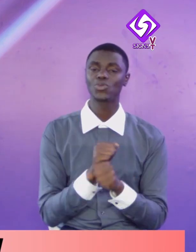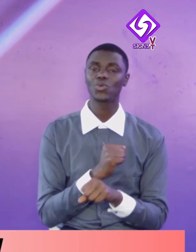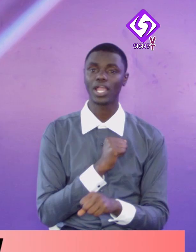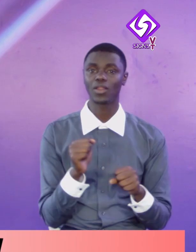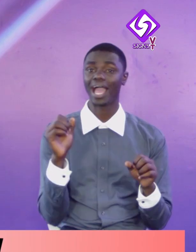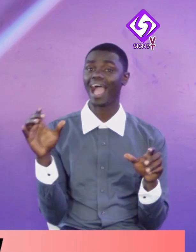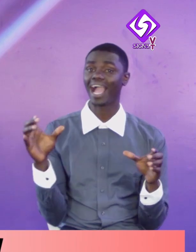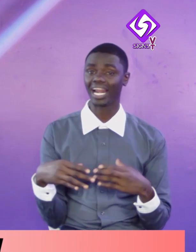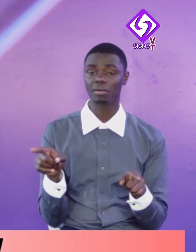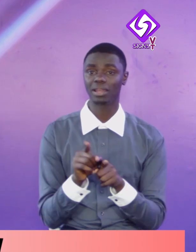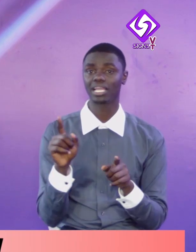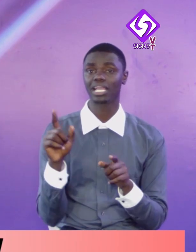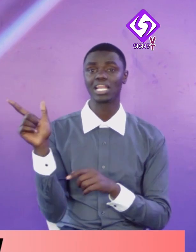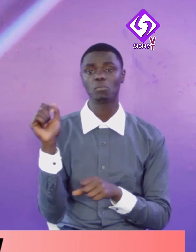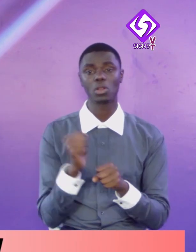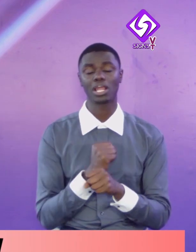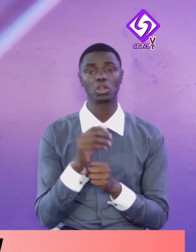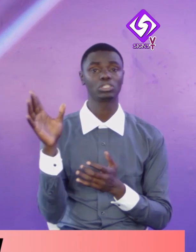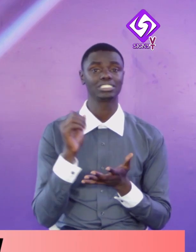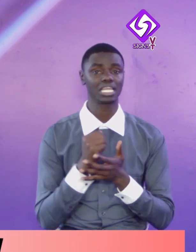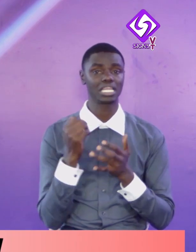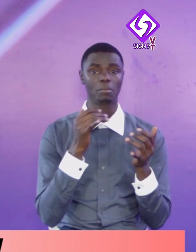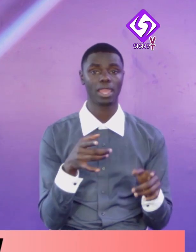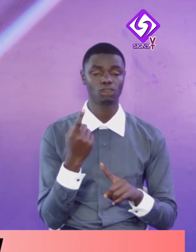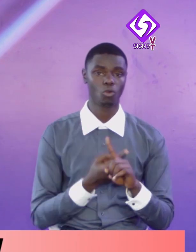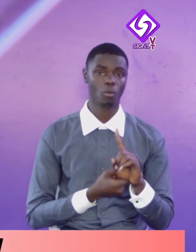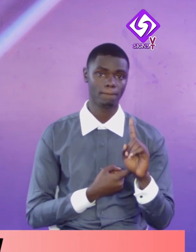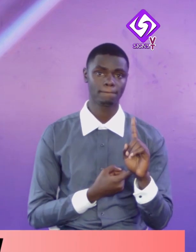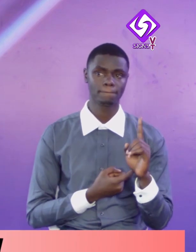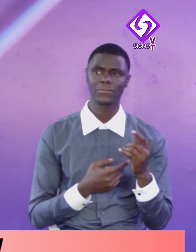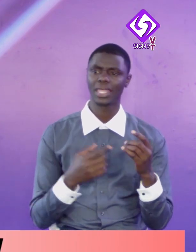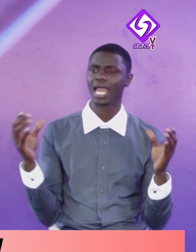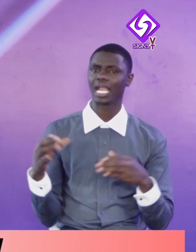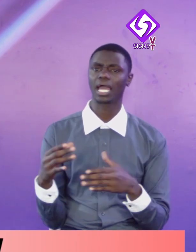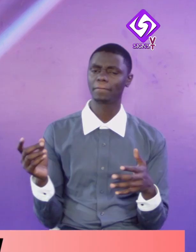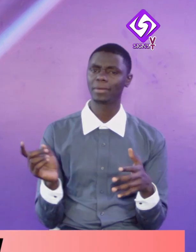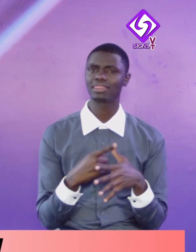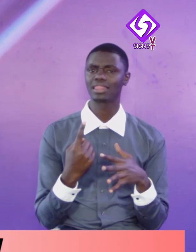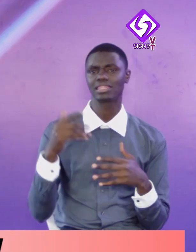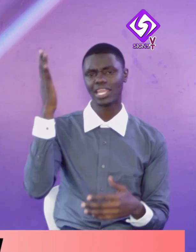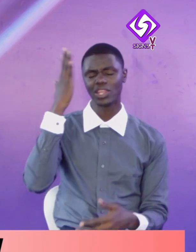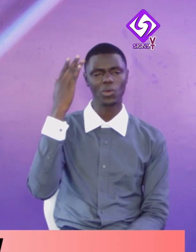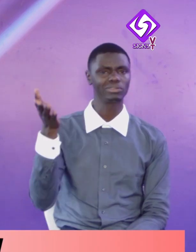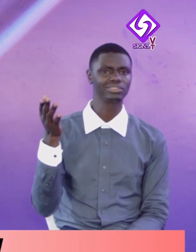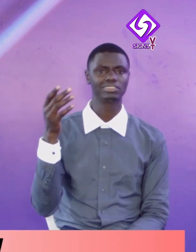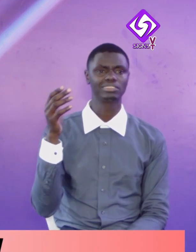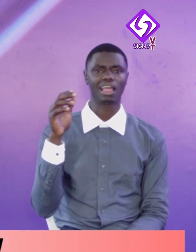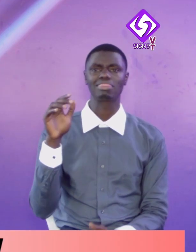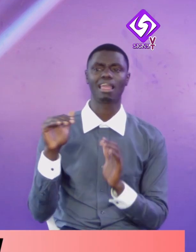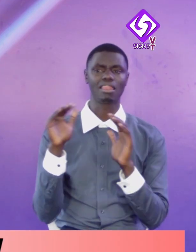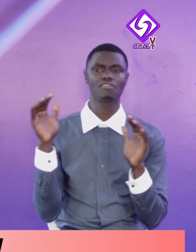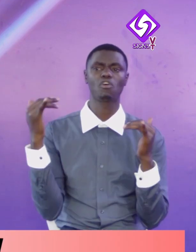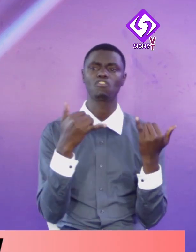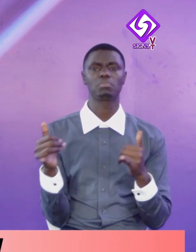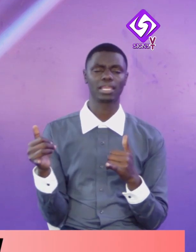club like Liverpool cannot go and sign a player from a club and they know their level of playing and